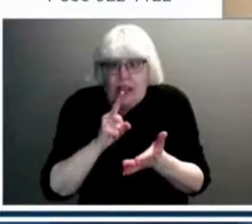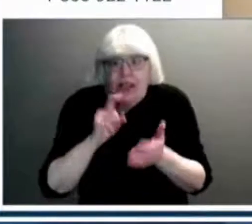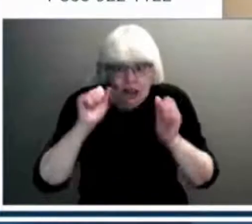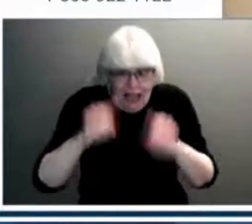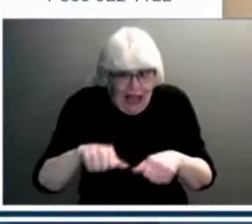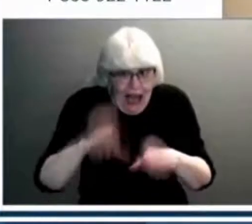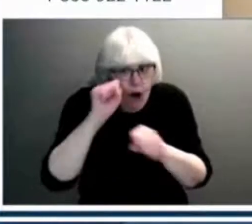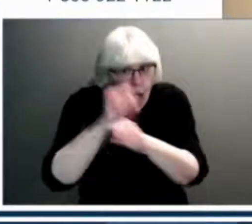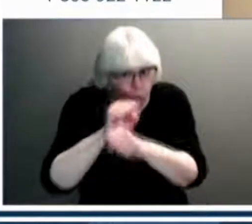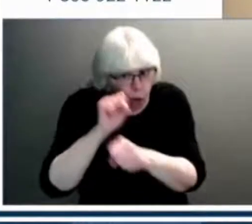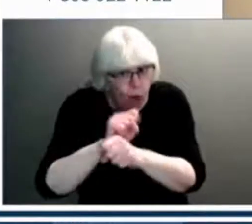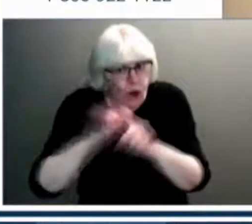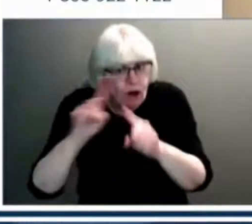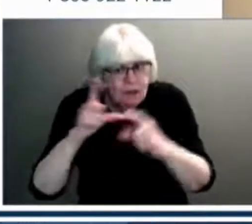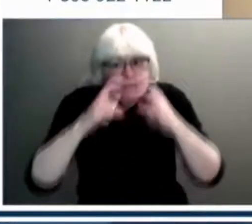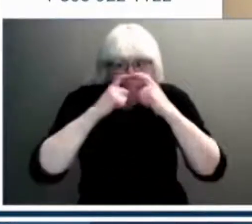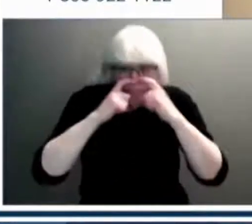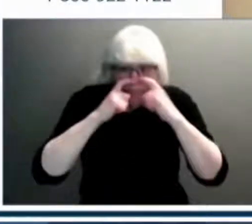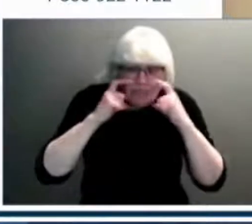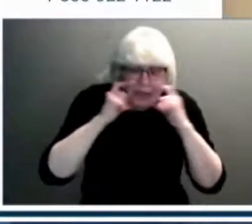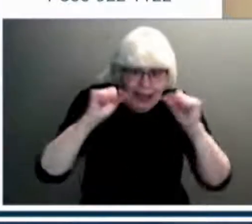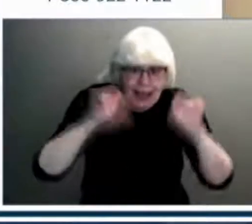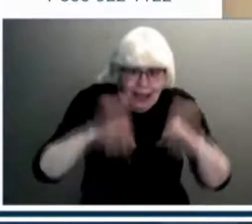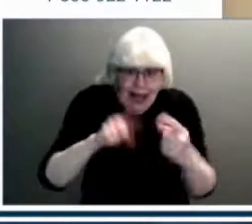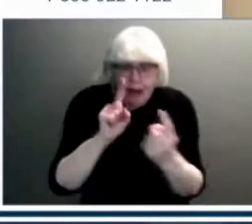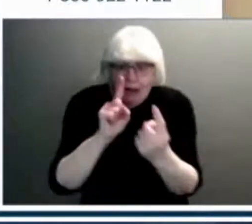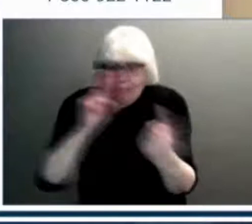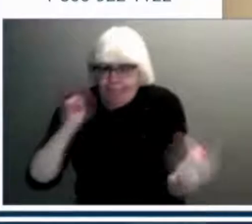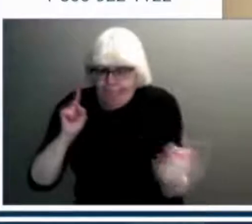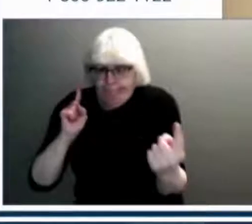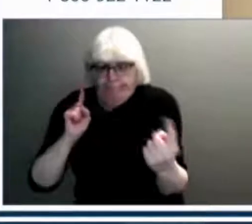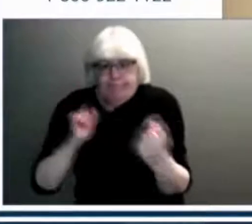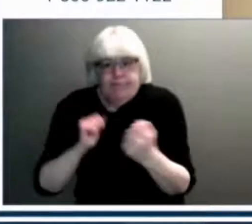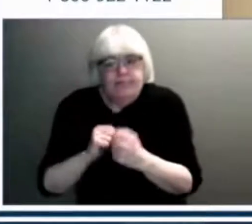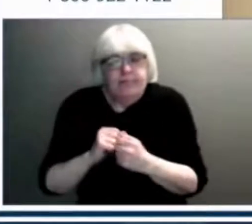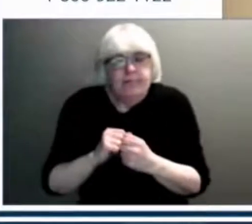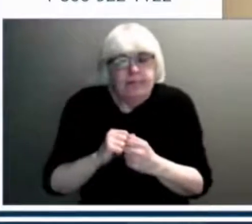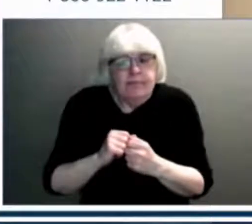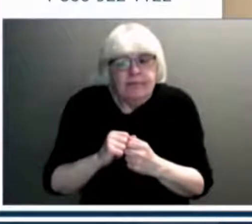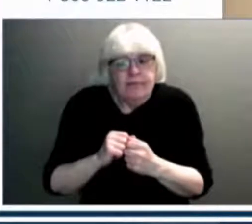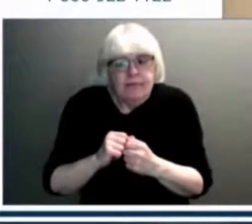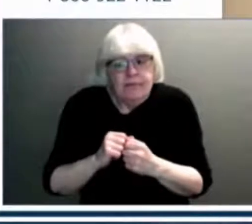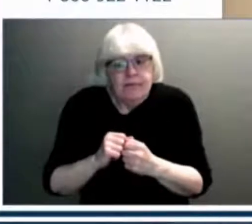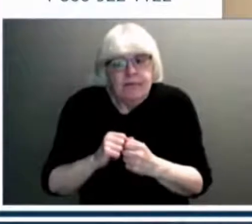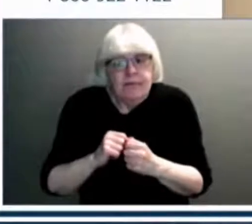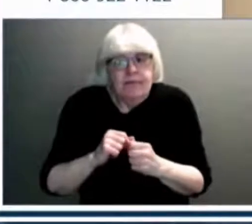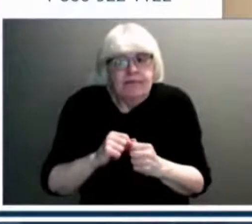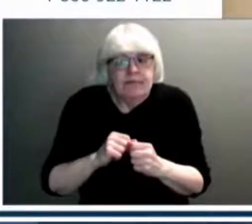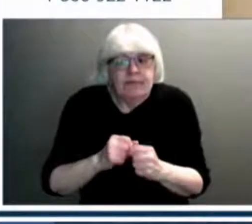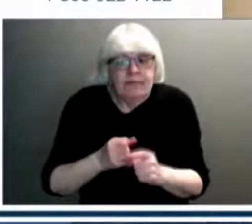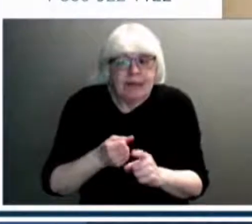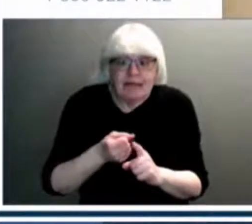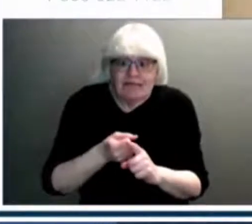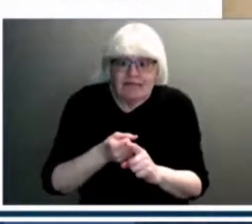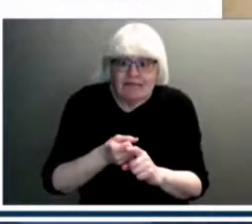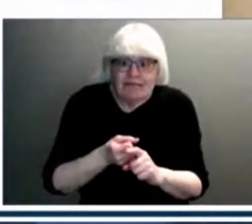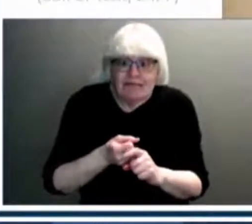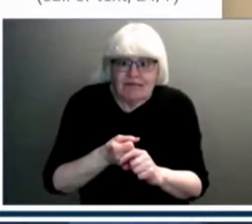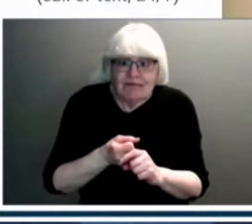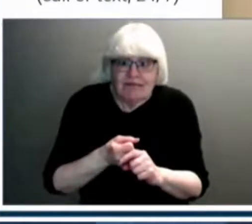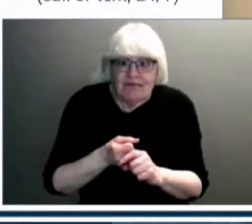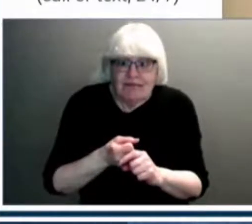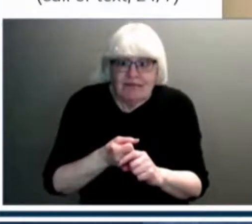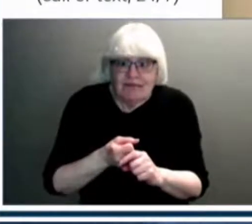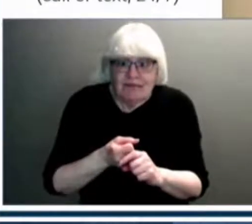impact, not just in healthcare, but in a whole range of business sectors, about allowing many more people to come back to